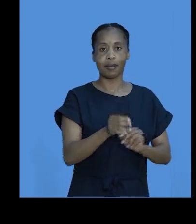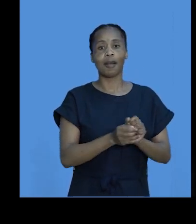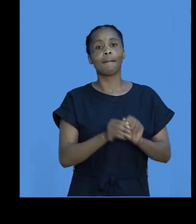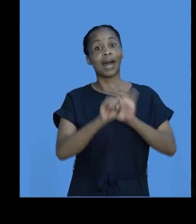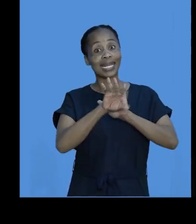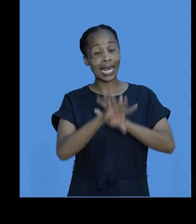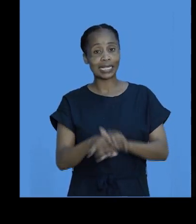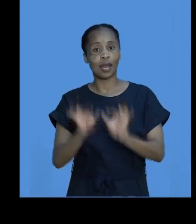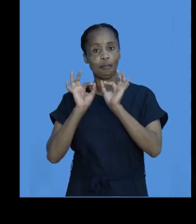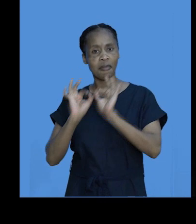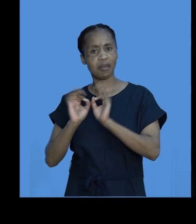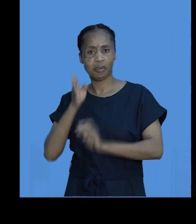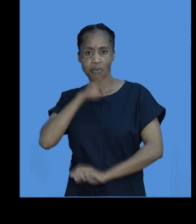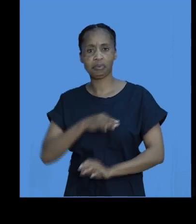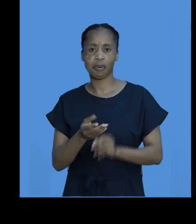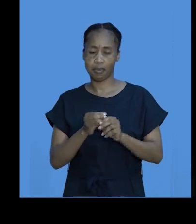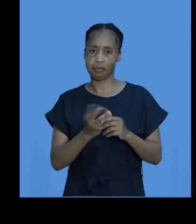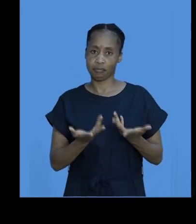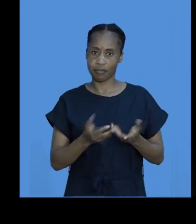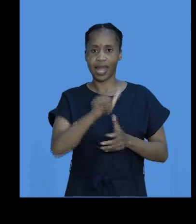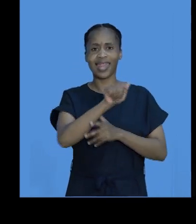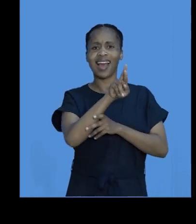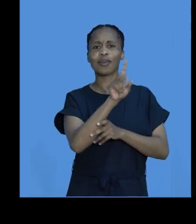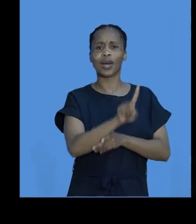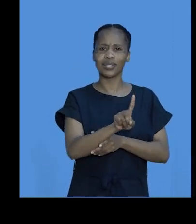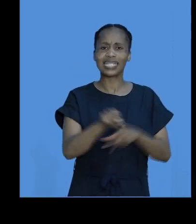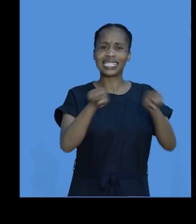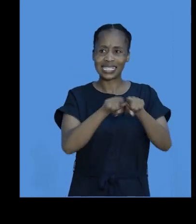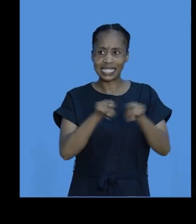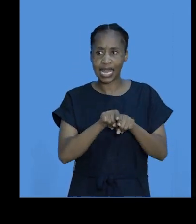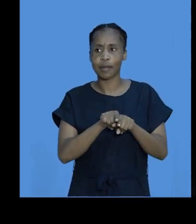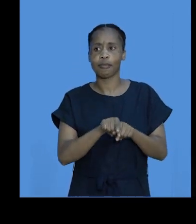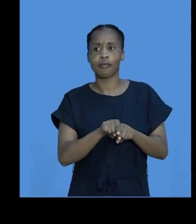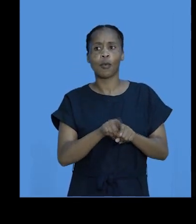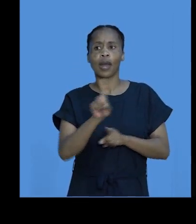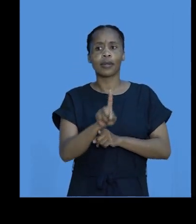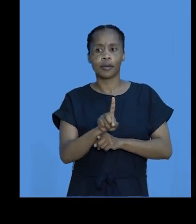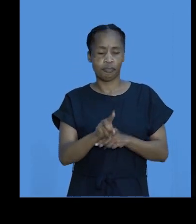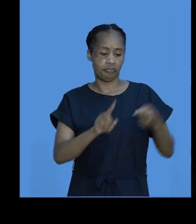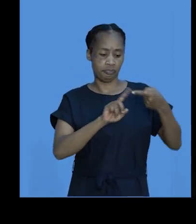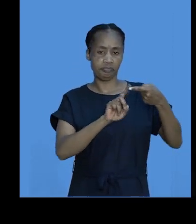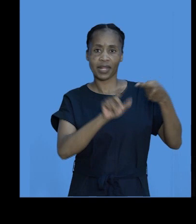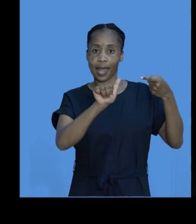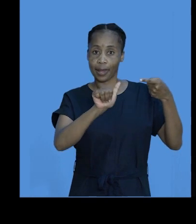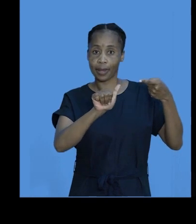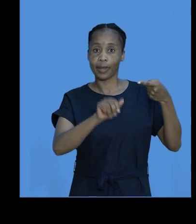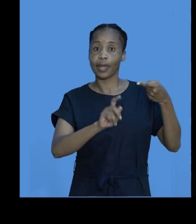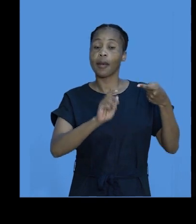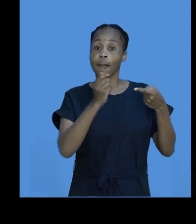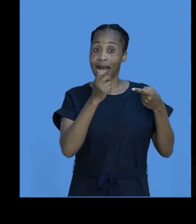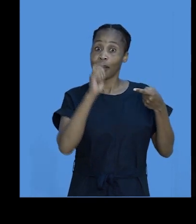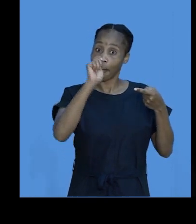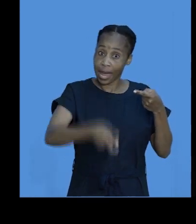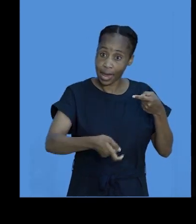of our imperfect market. What is our AR? Or our AR is the same as our what there? A says our price,